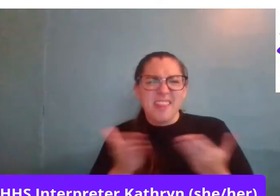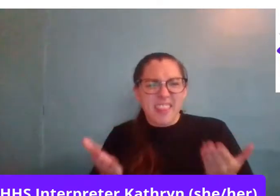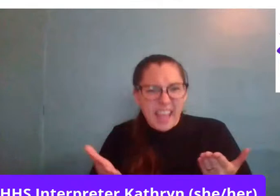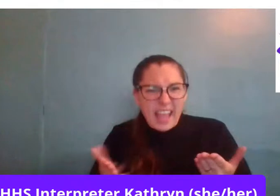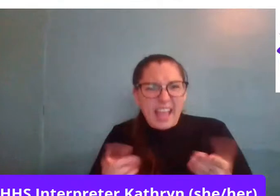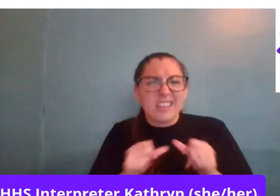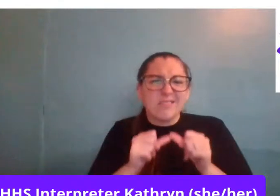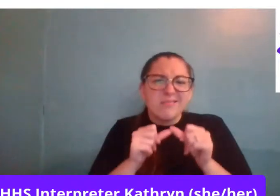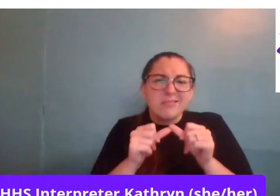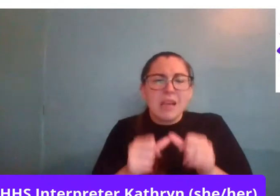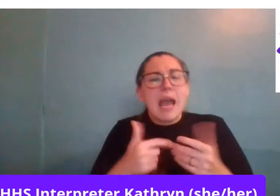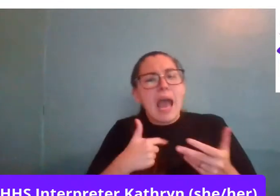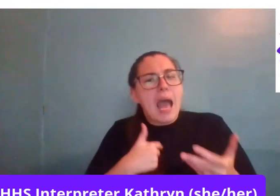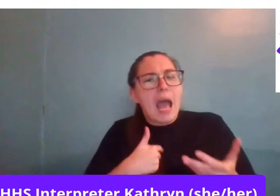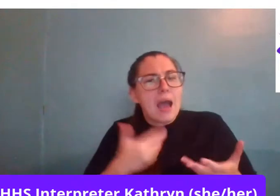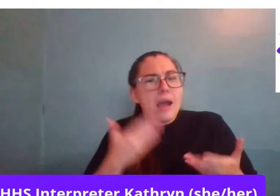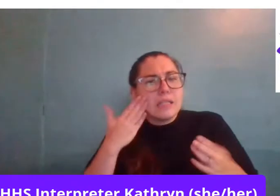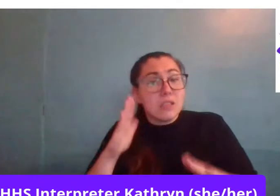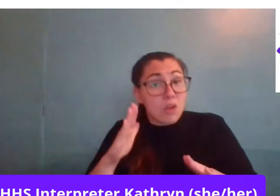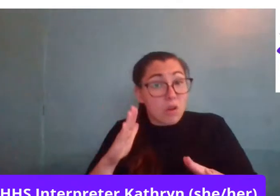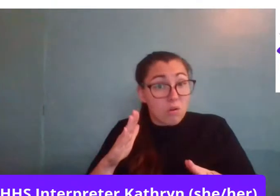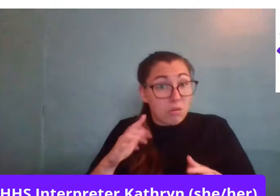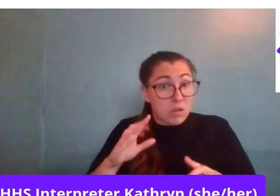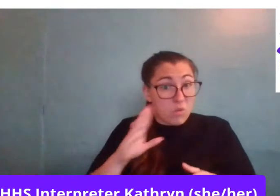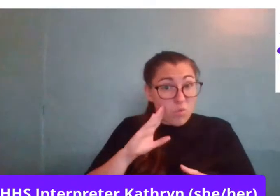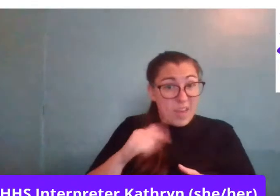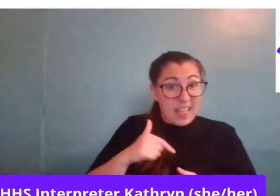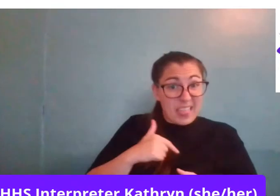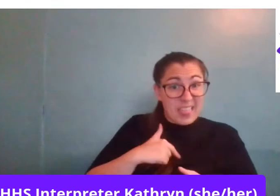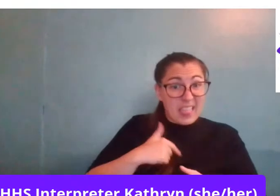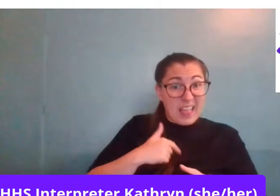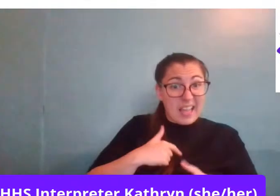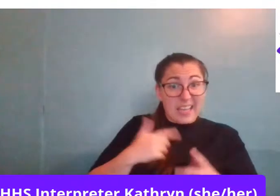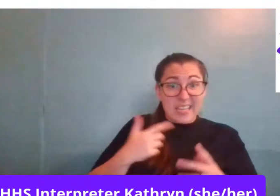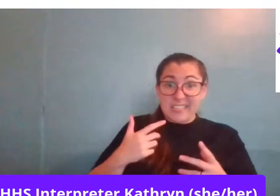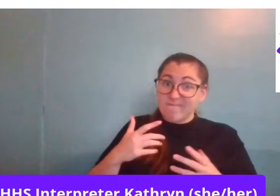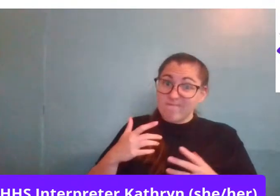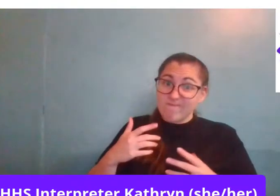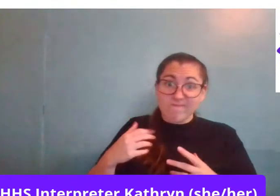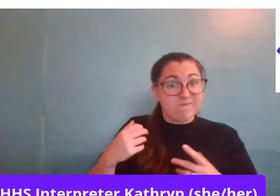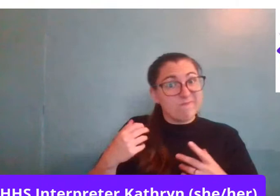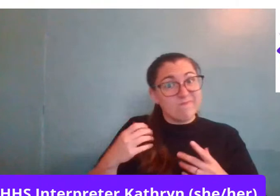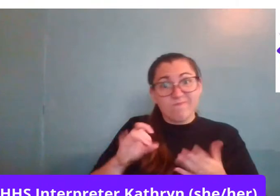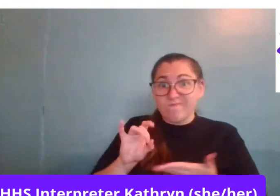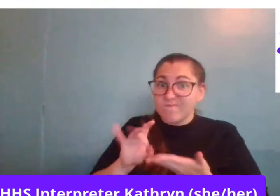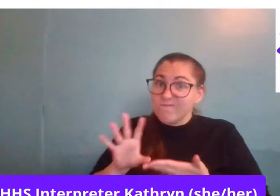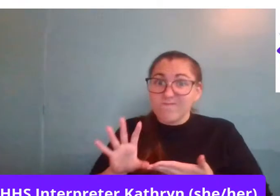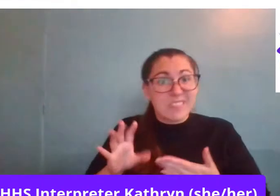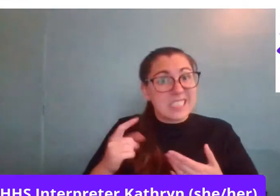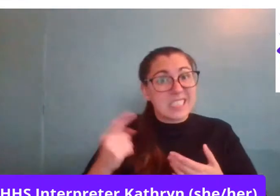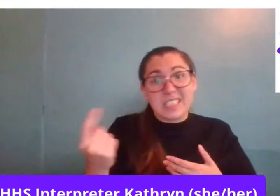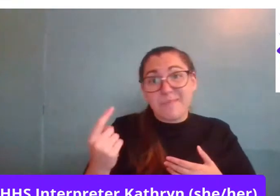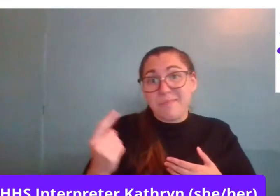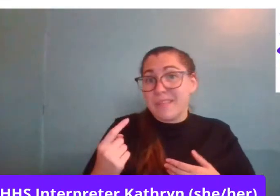I did not know if I was gonna lash out on somebody or what. But however,